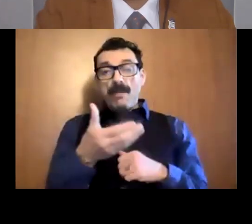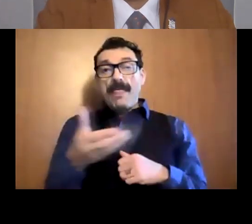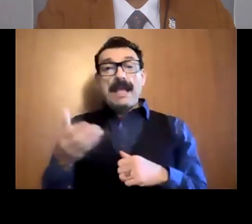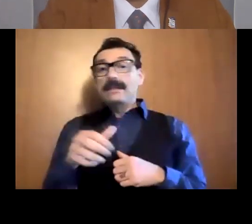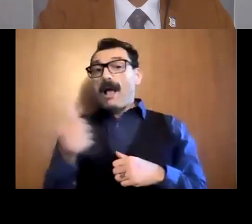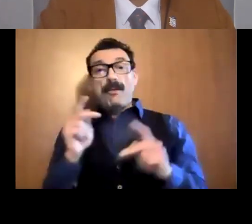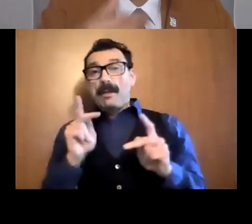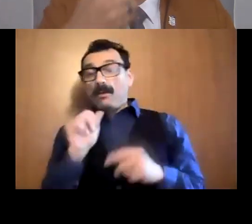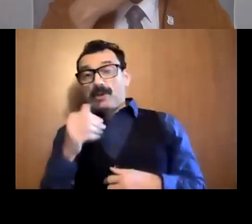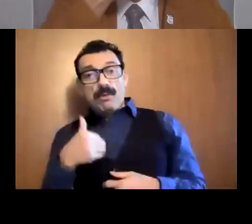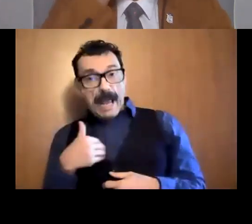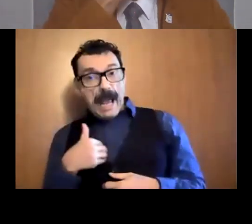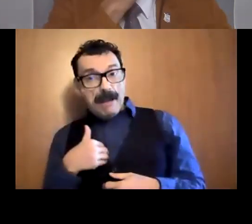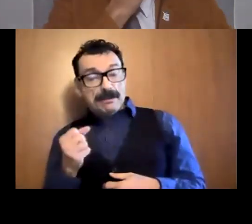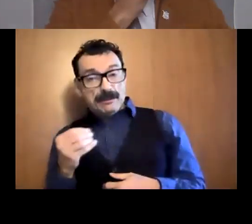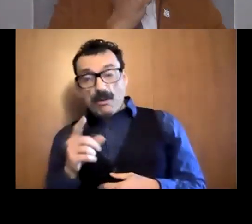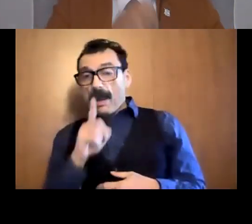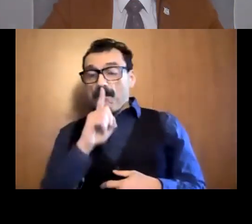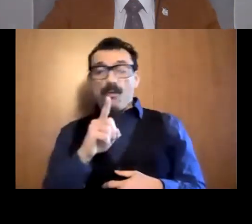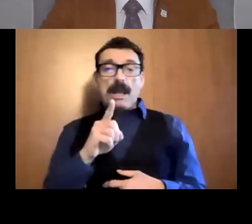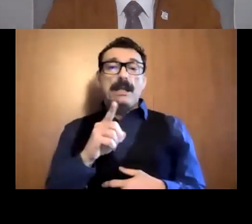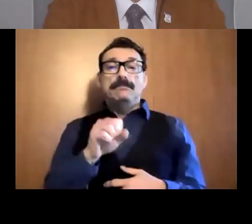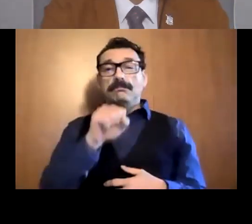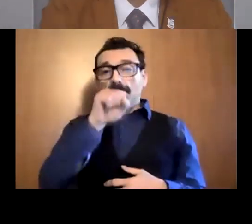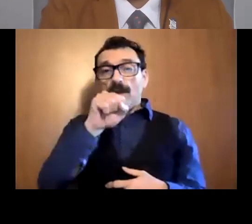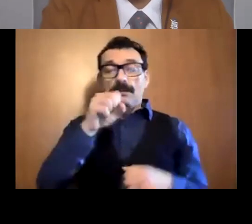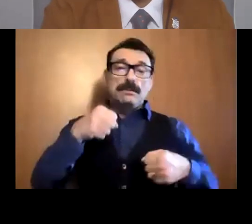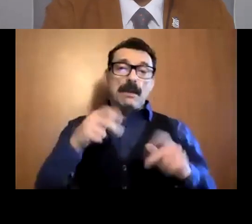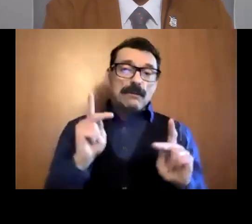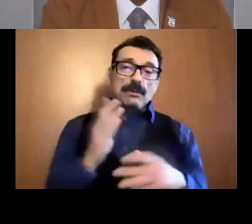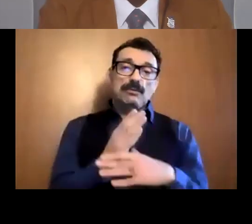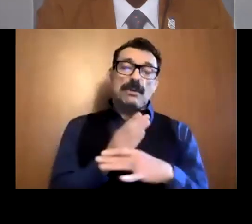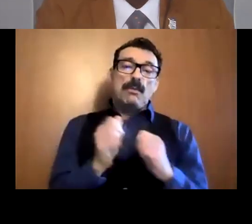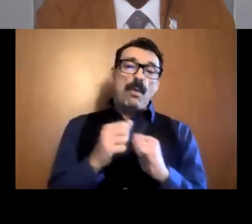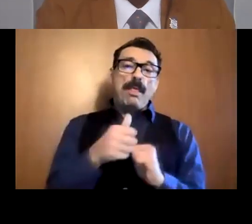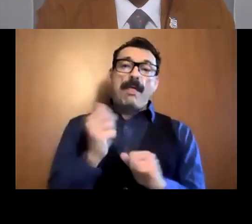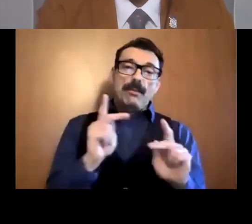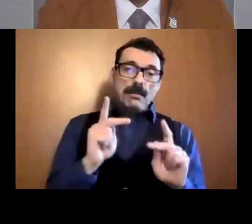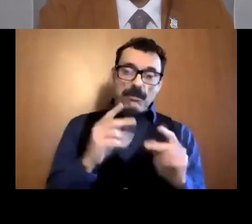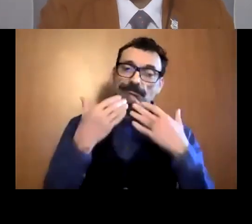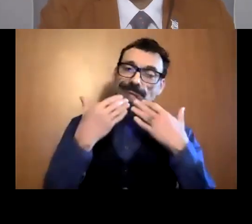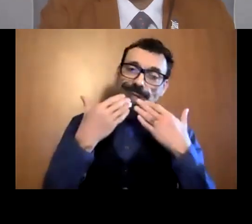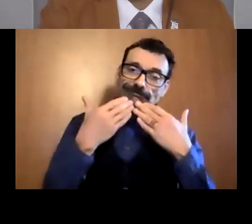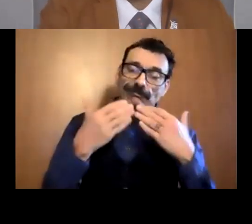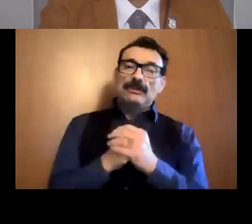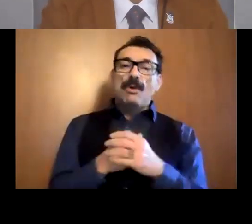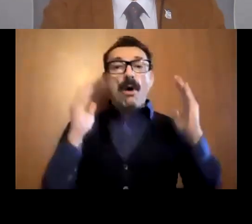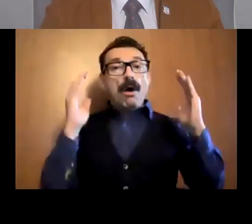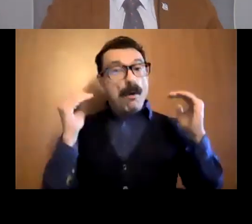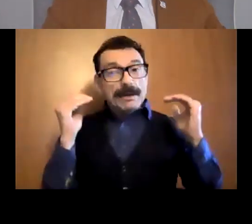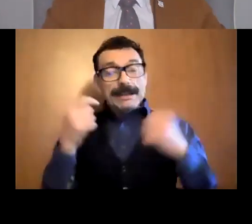friends and family members. So I love the opportunity to be able to share that with other people. And so hopefully, I said something that kind